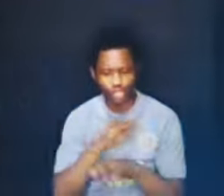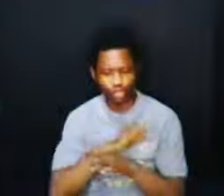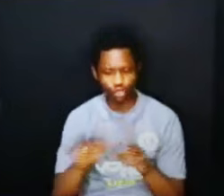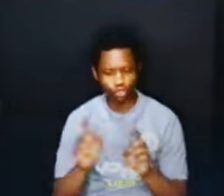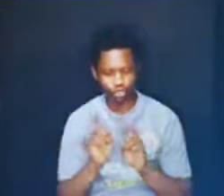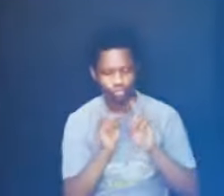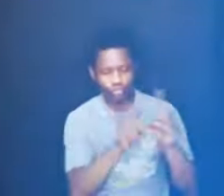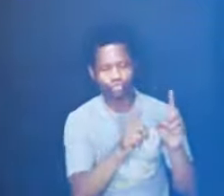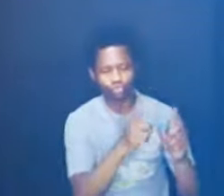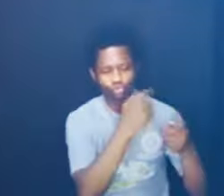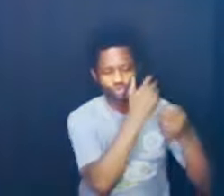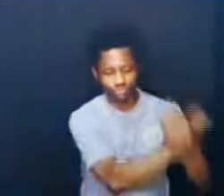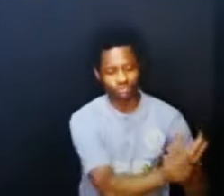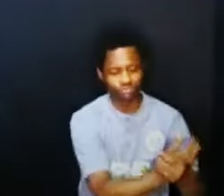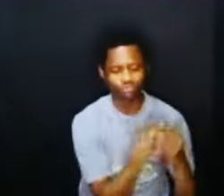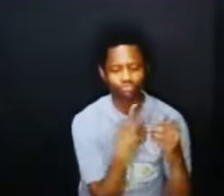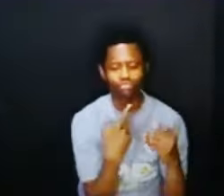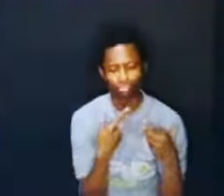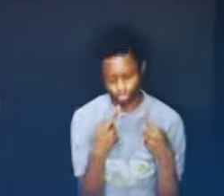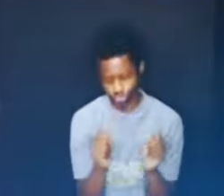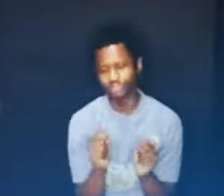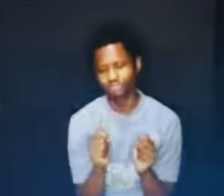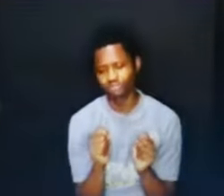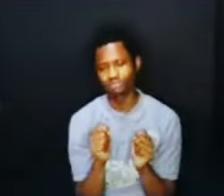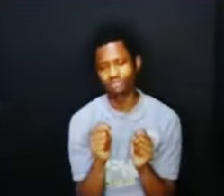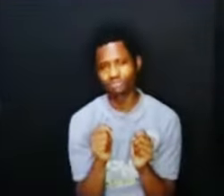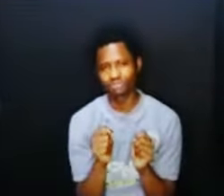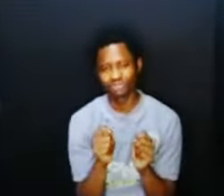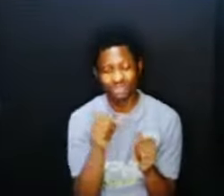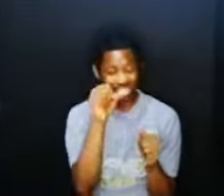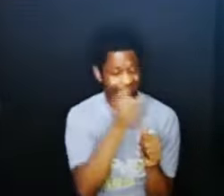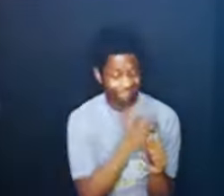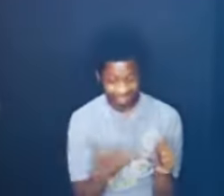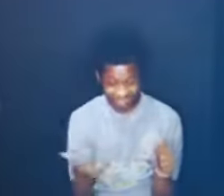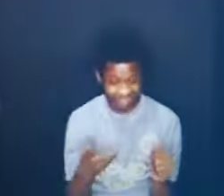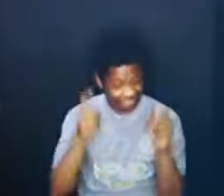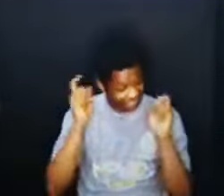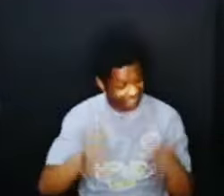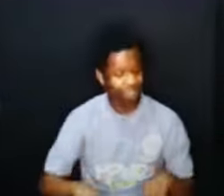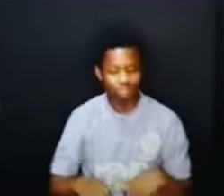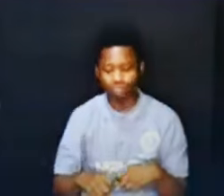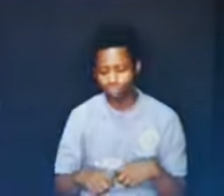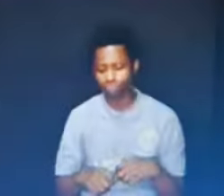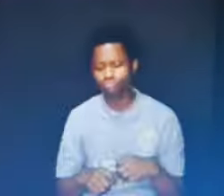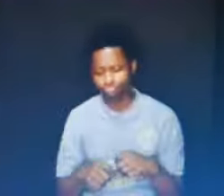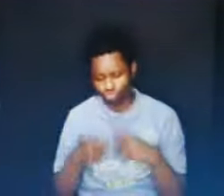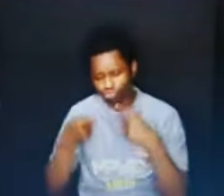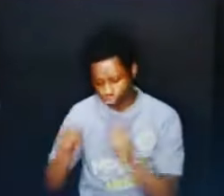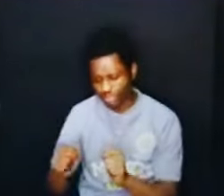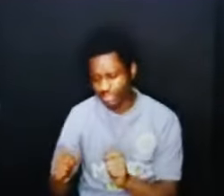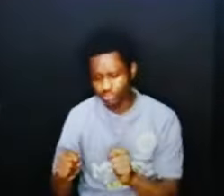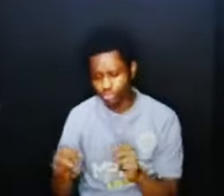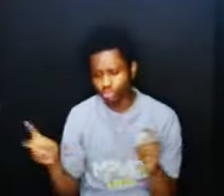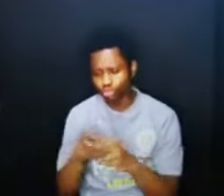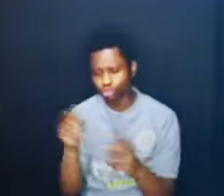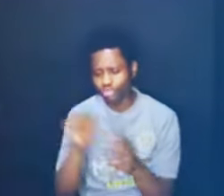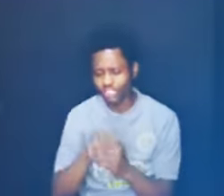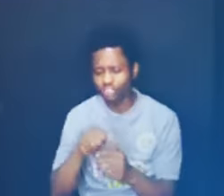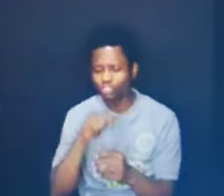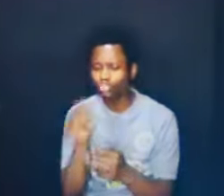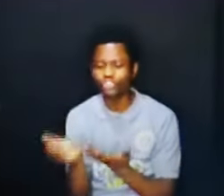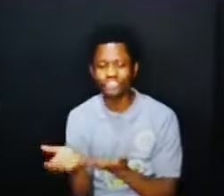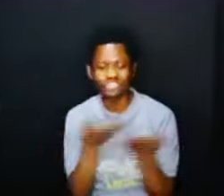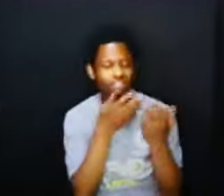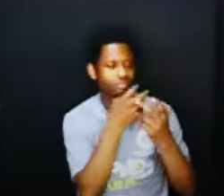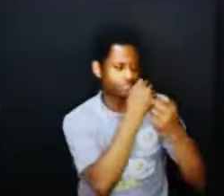ye, now one for one to a fiasse. He is saying that do everything possible to avoid prison. Or say, ye nya ube to me biara, no